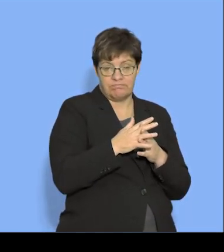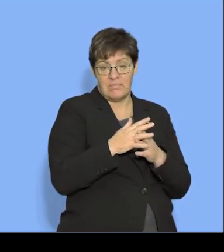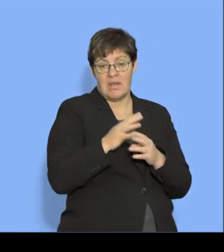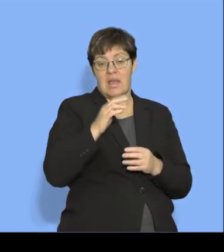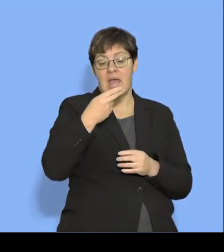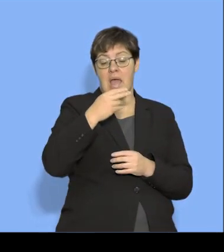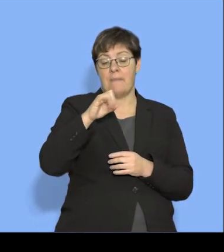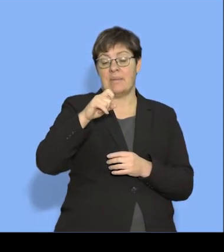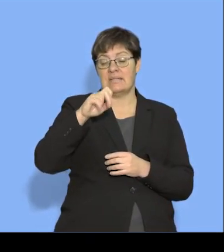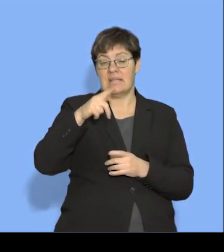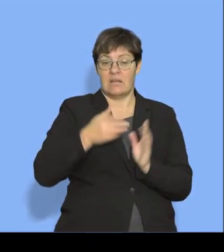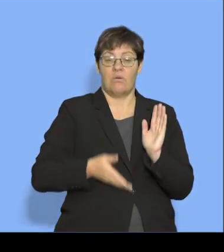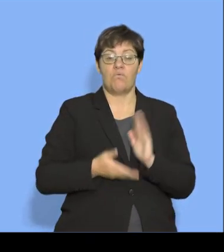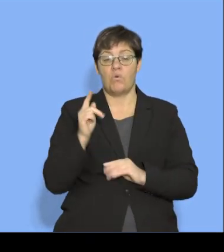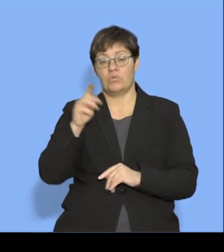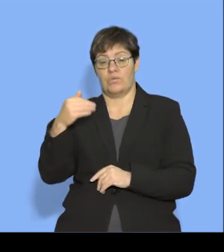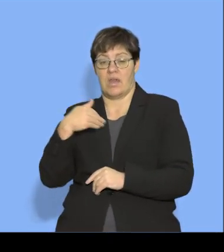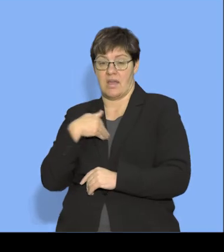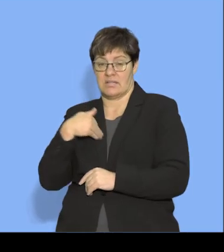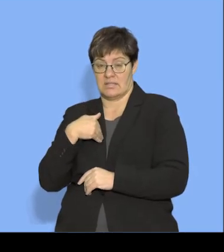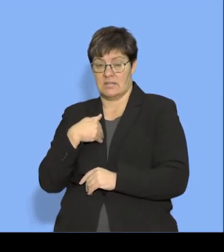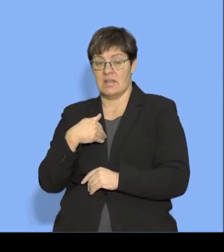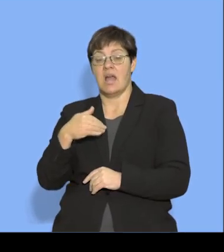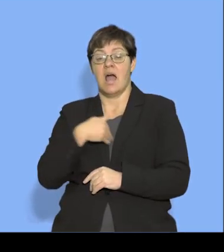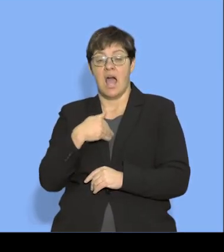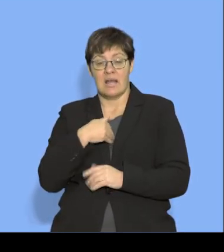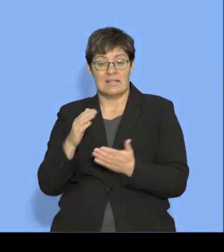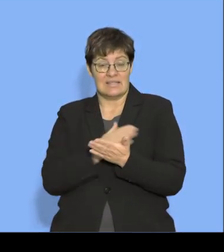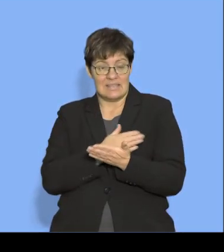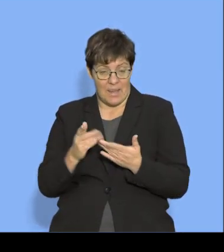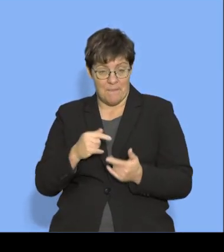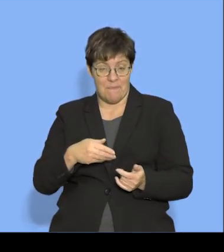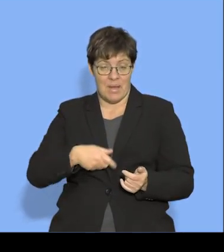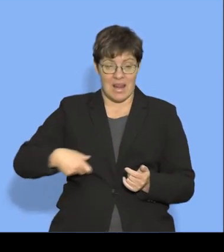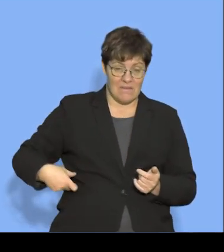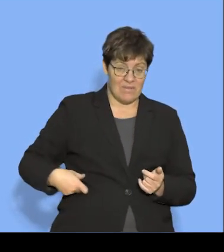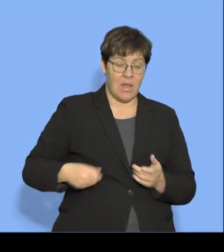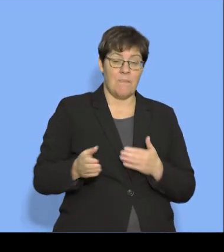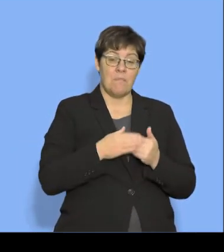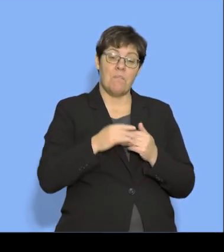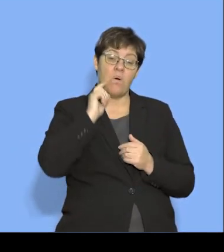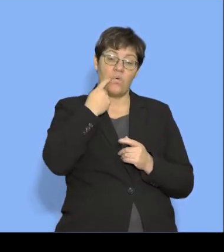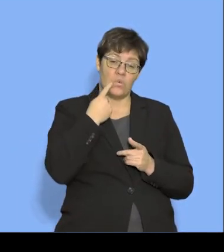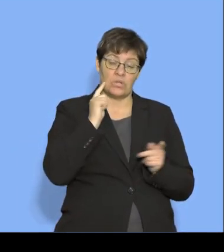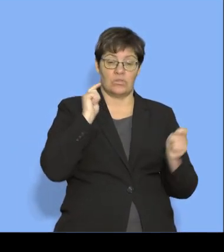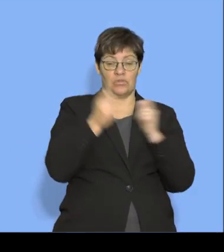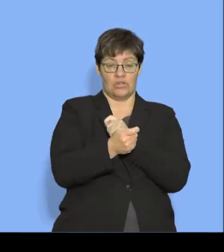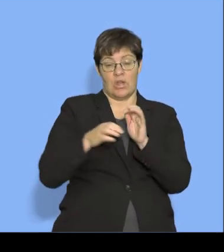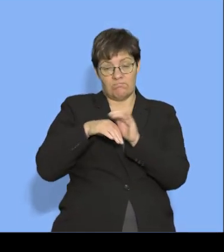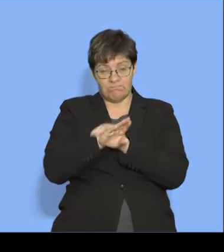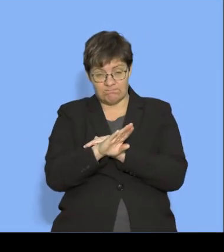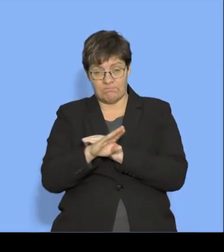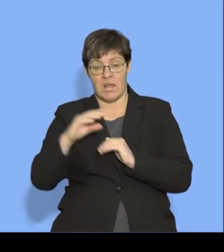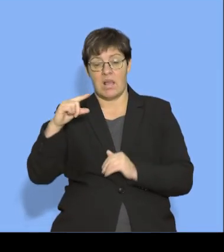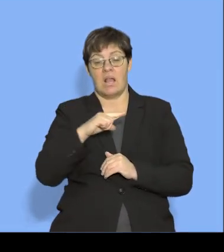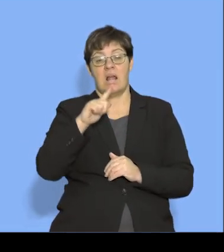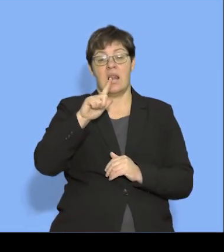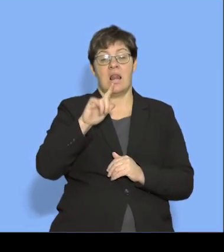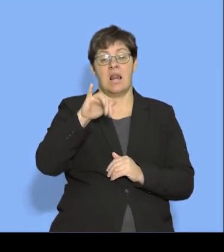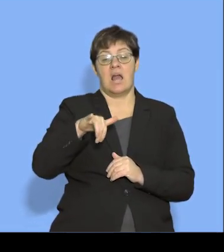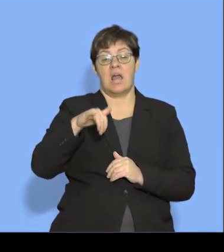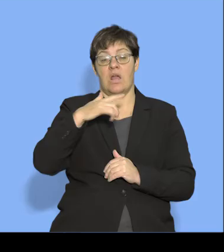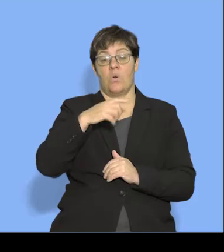into the hepatic vein to the heart. From the heart, some of the liver converts the excess glucose and stores it as